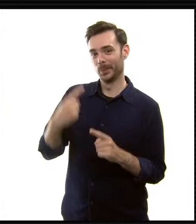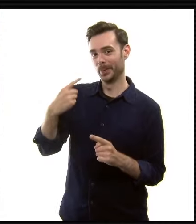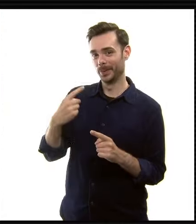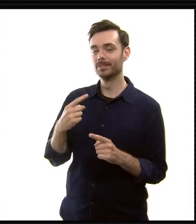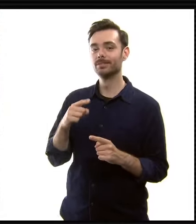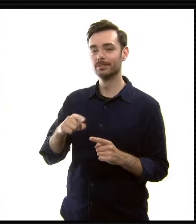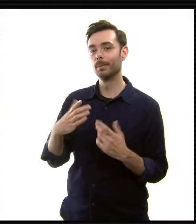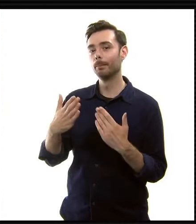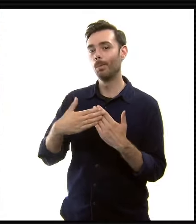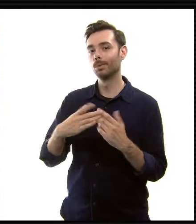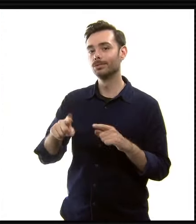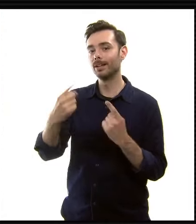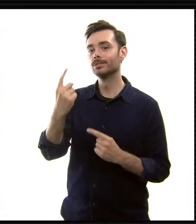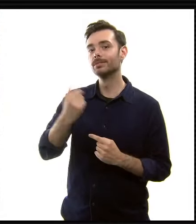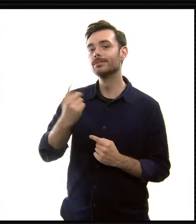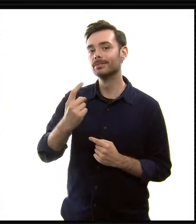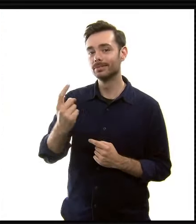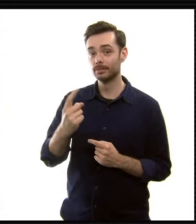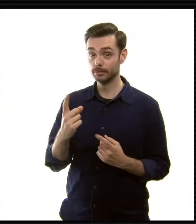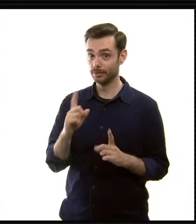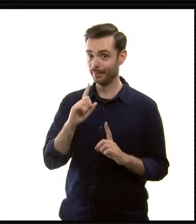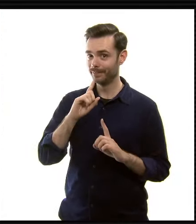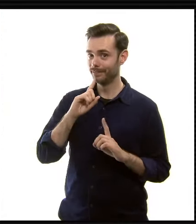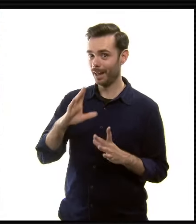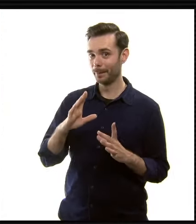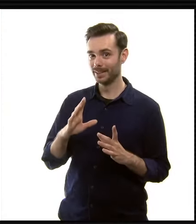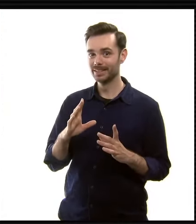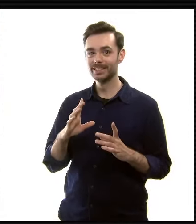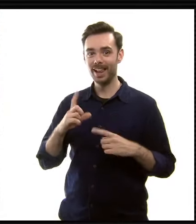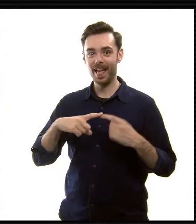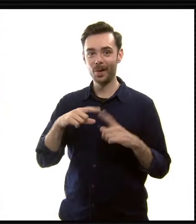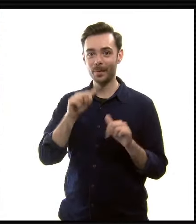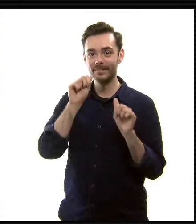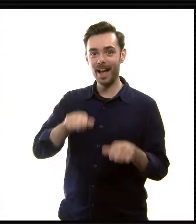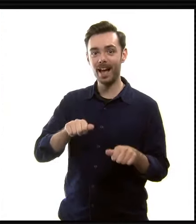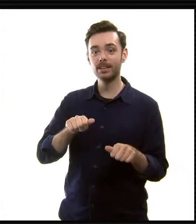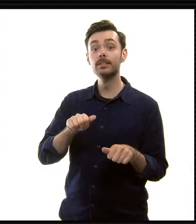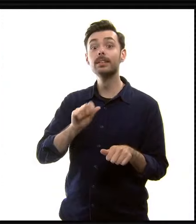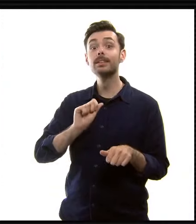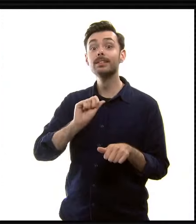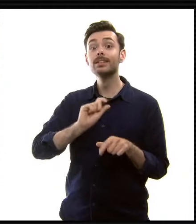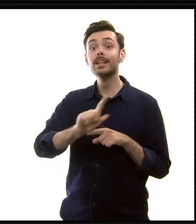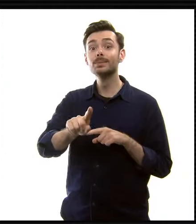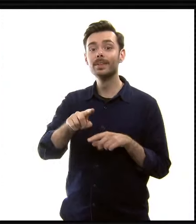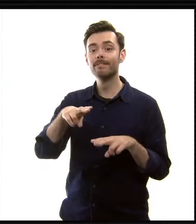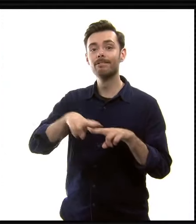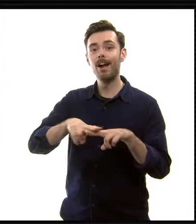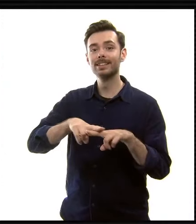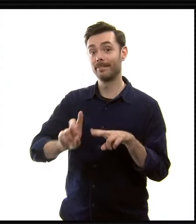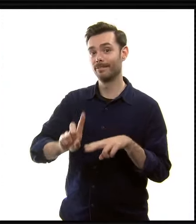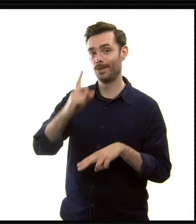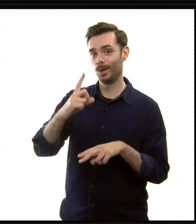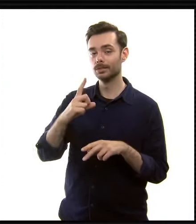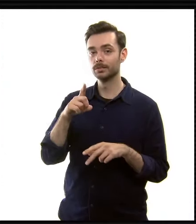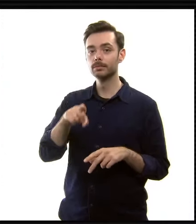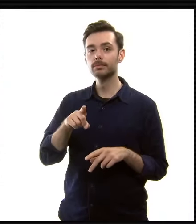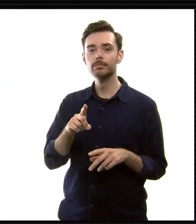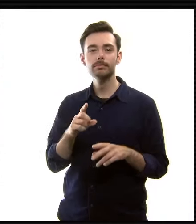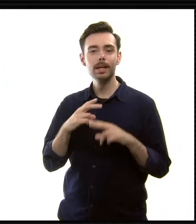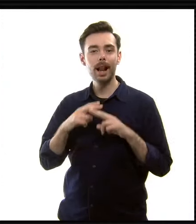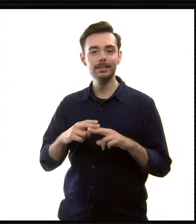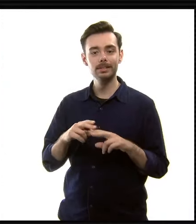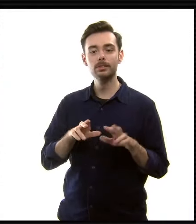from some very special, not to mention famous LEGO fans. The first one drops next Friday, and it features a classically trained pianist and